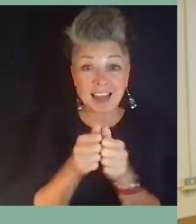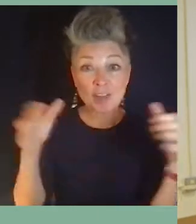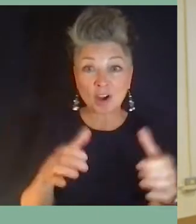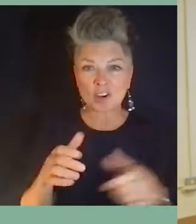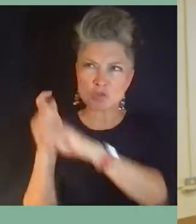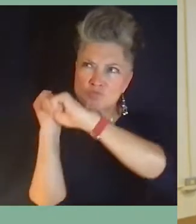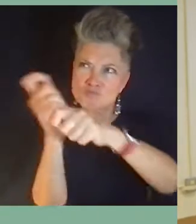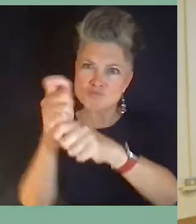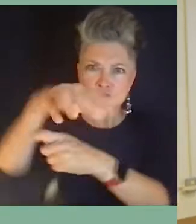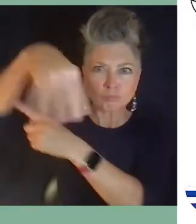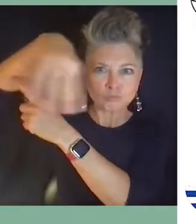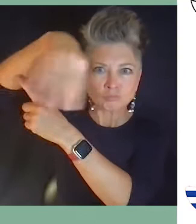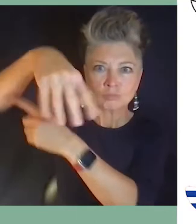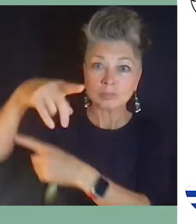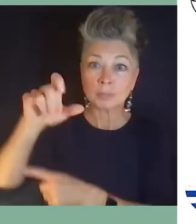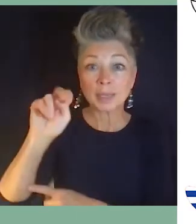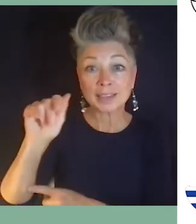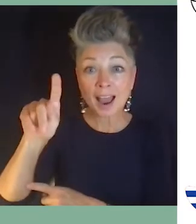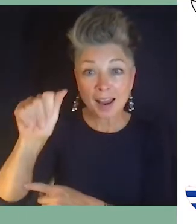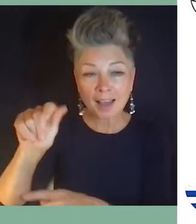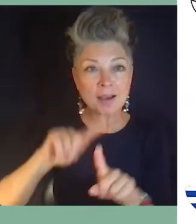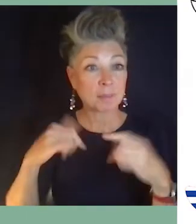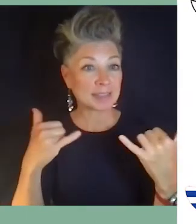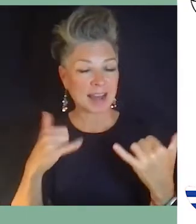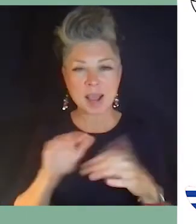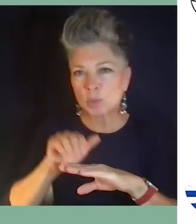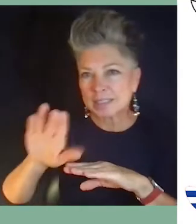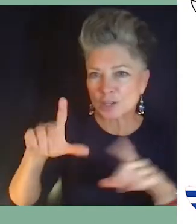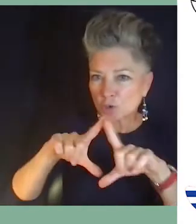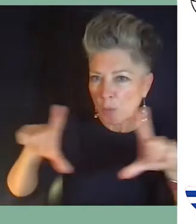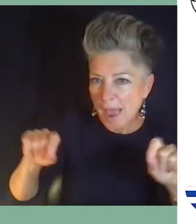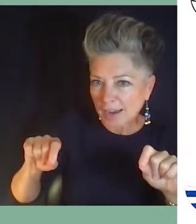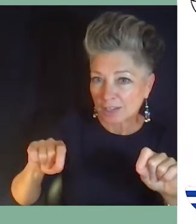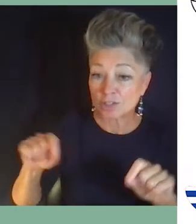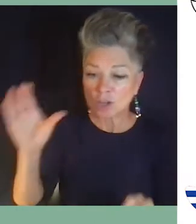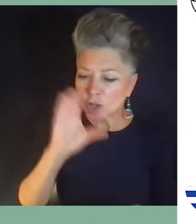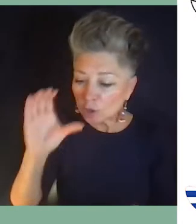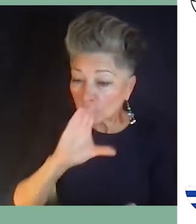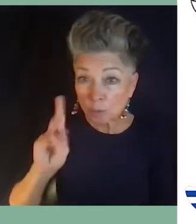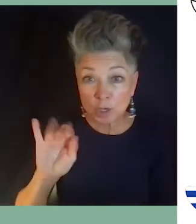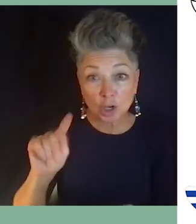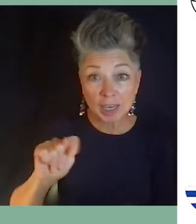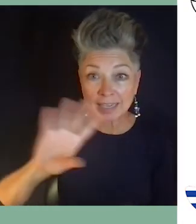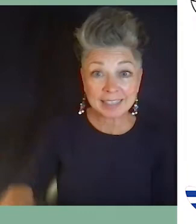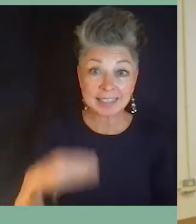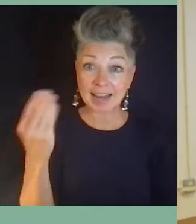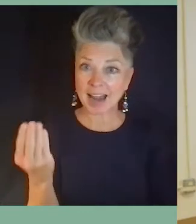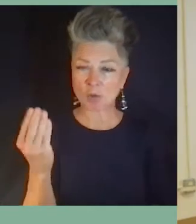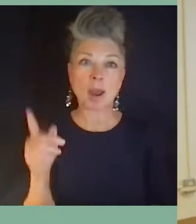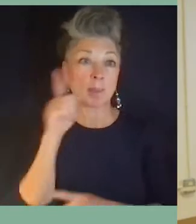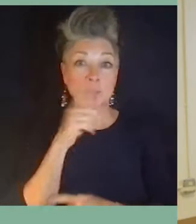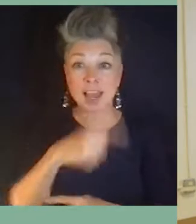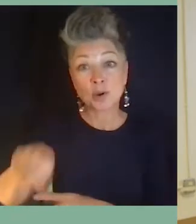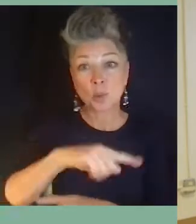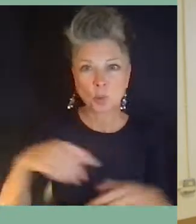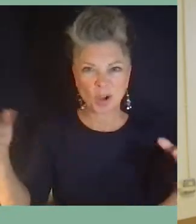But instead, today, we send you a little piñata package. Go to your kit, get it out, and let's pretend that